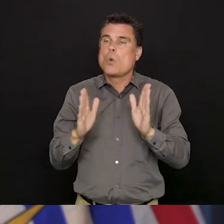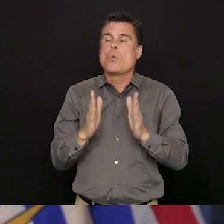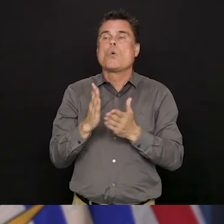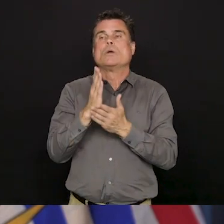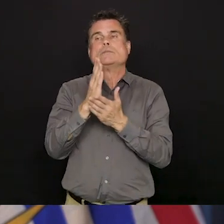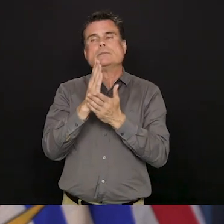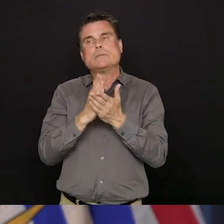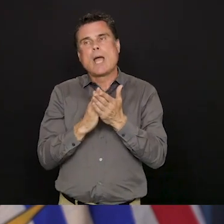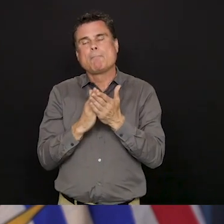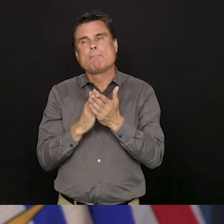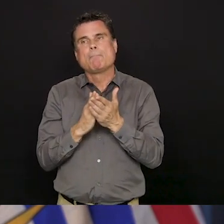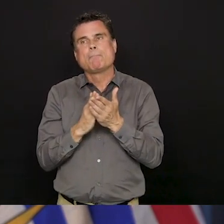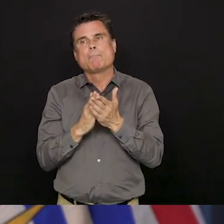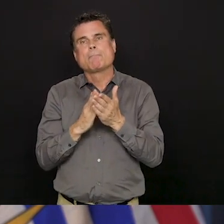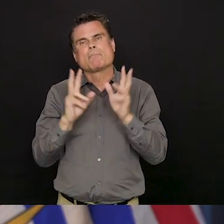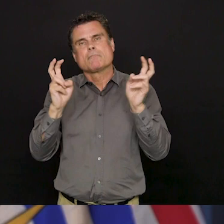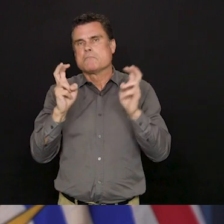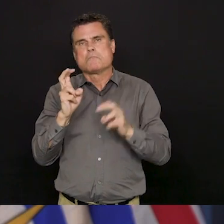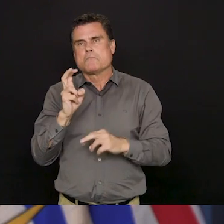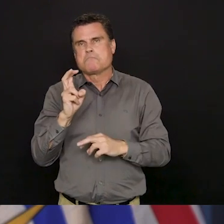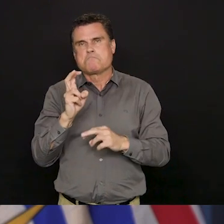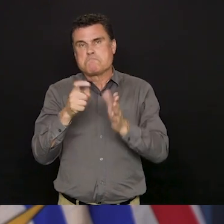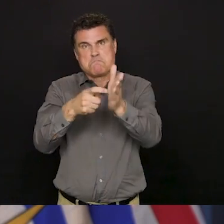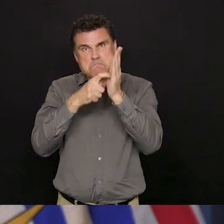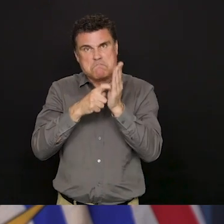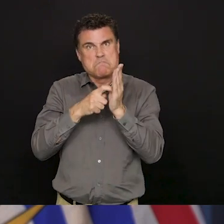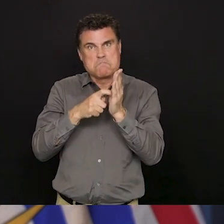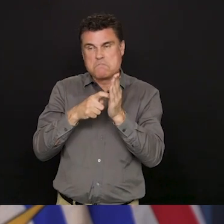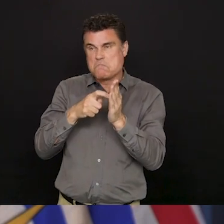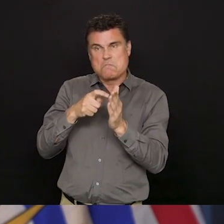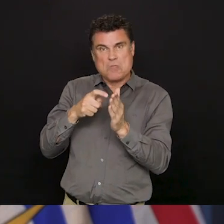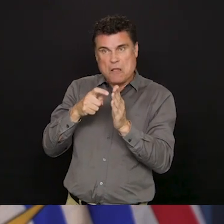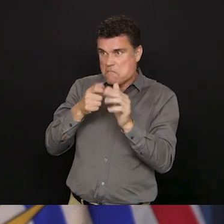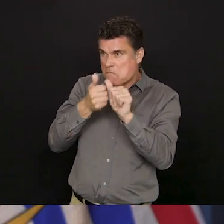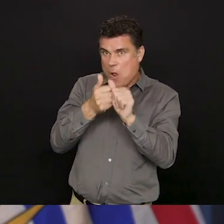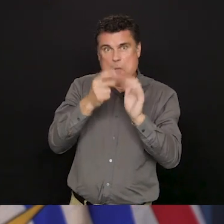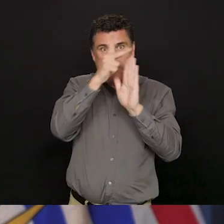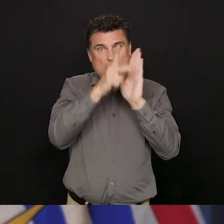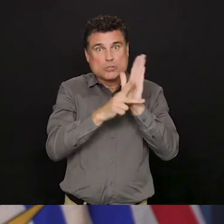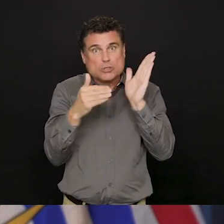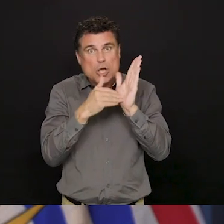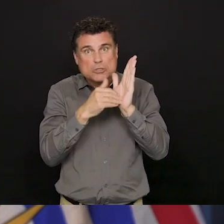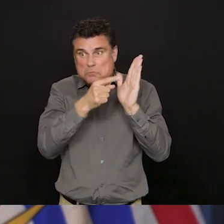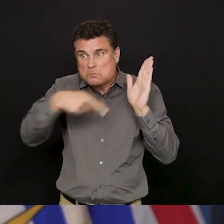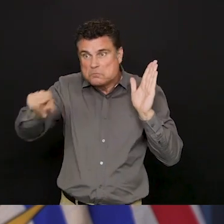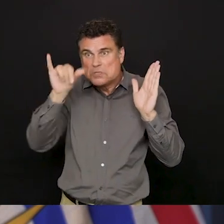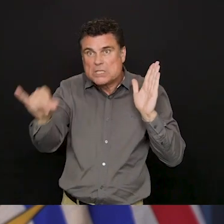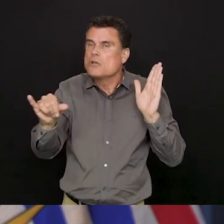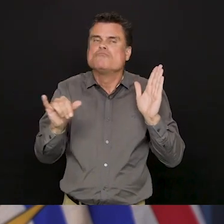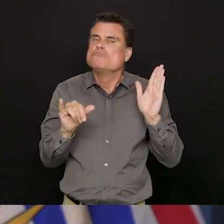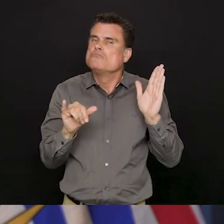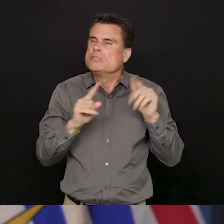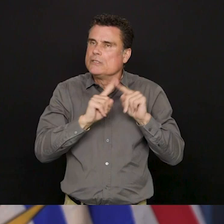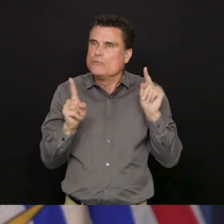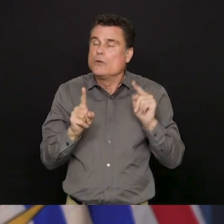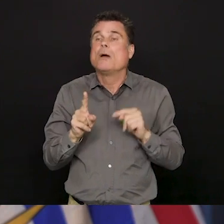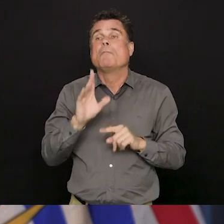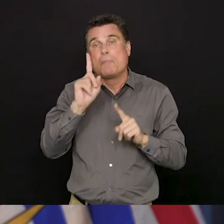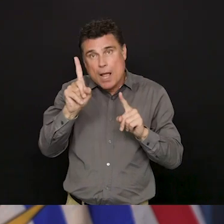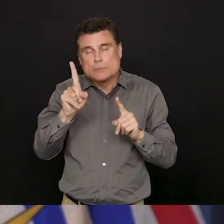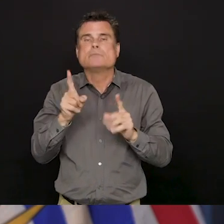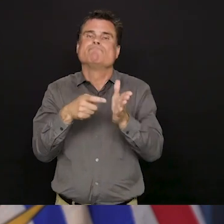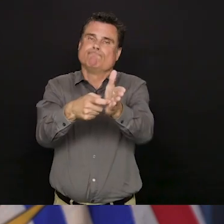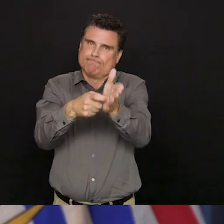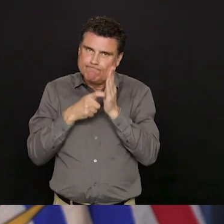to minimize their visits and take all of the precautions that we need them to take. And there is a small percentage of people who need to work